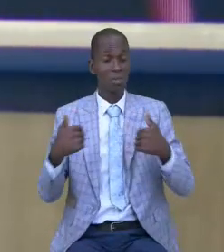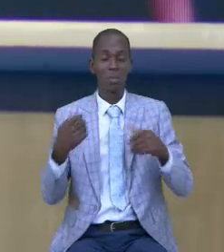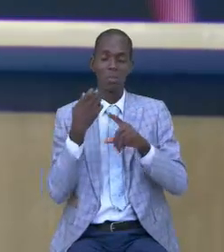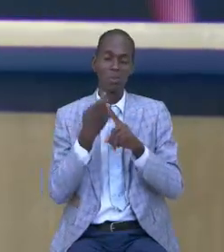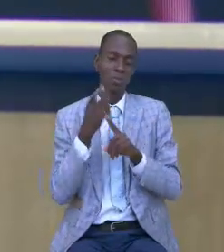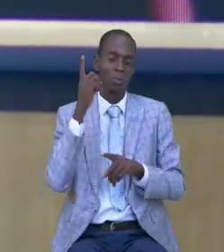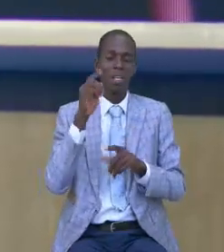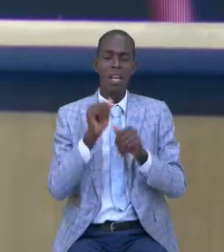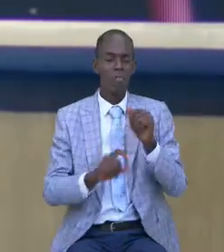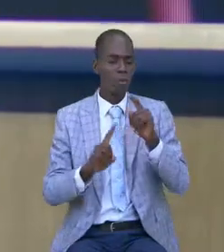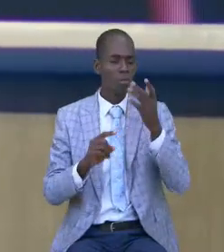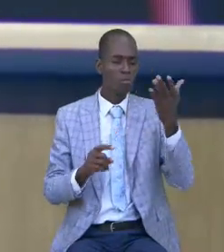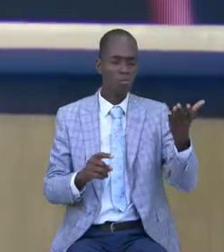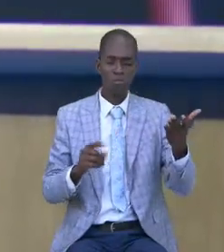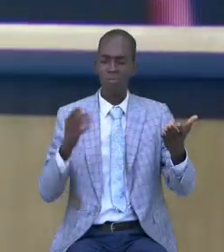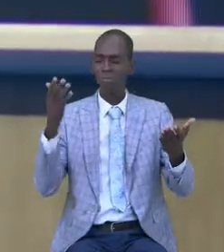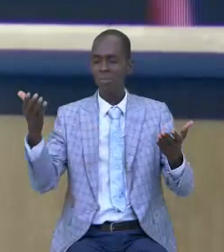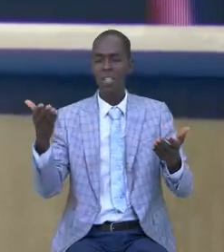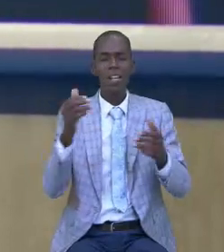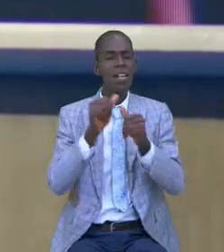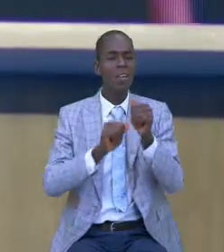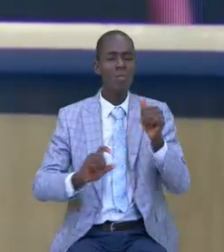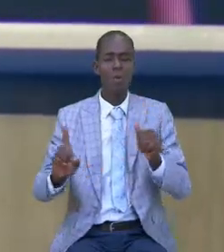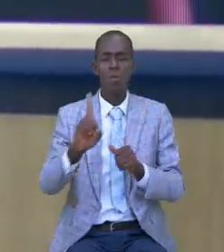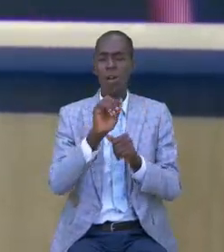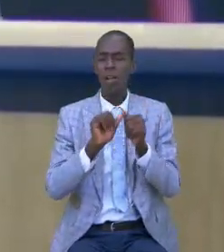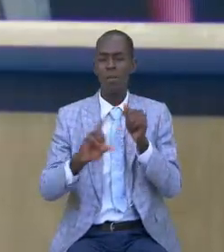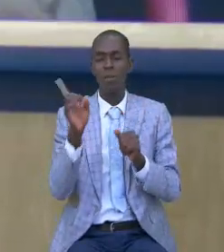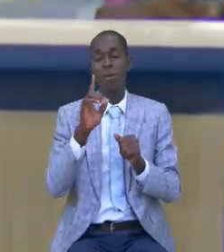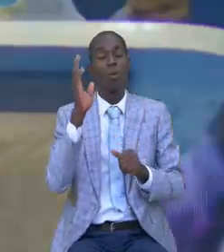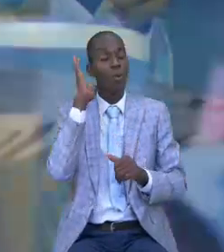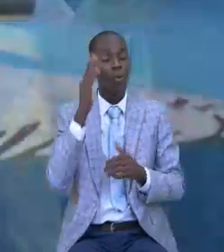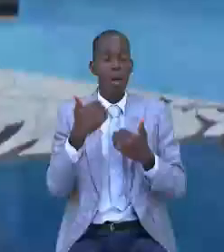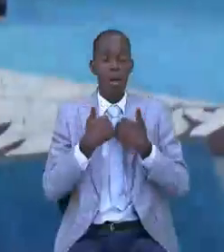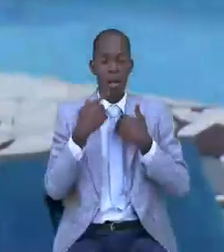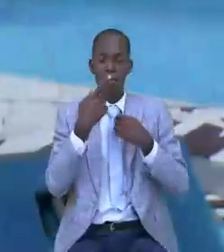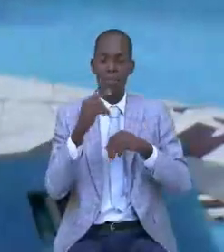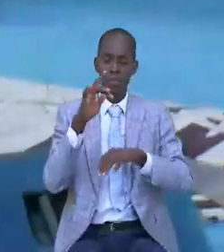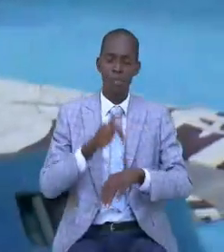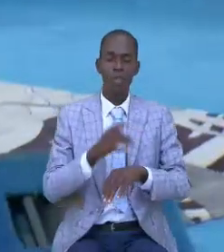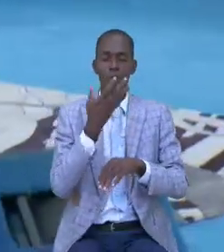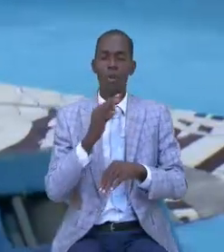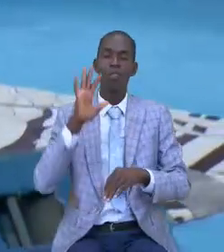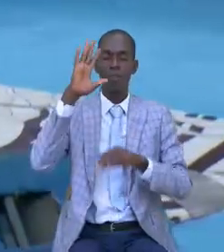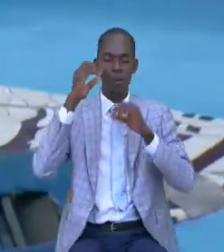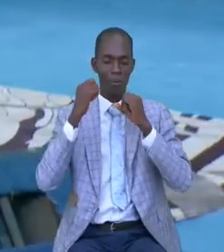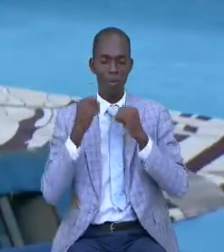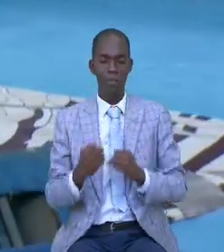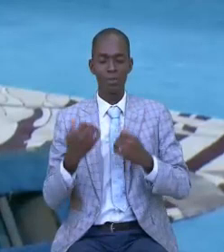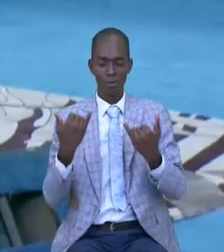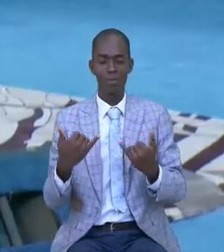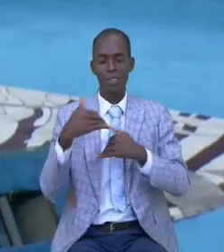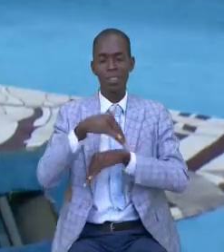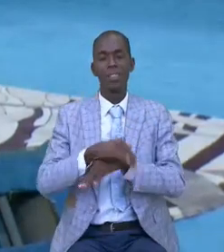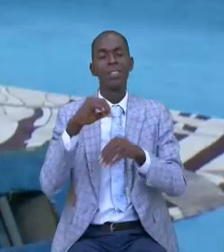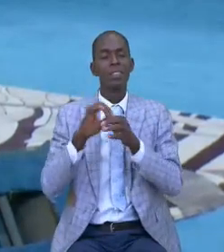there, everyone everywhere will have the touch of your power tonight